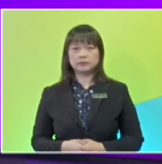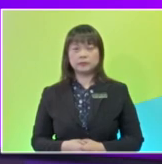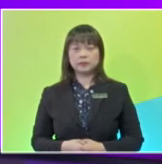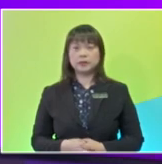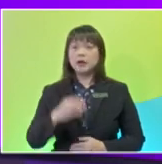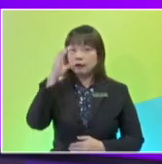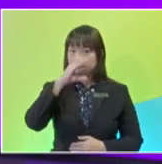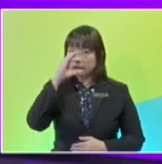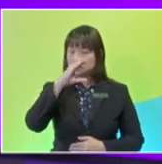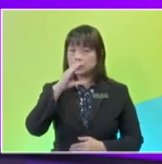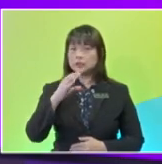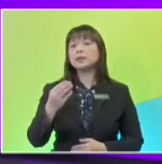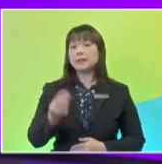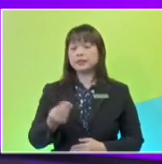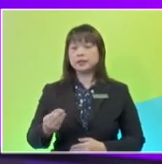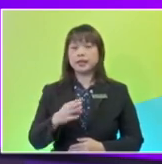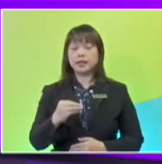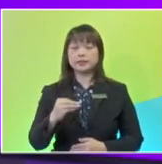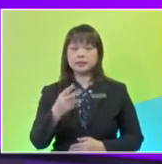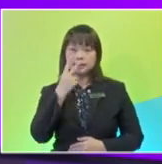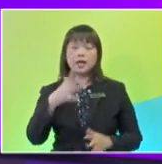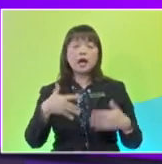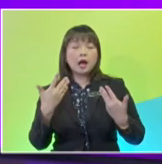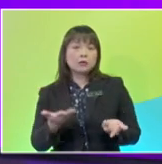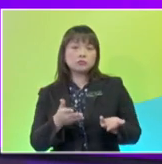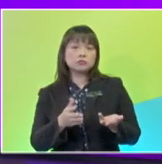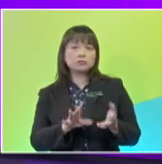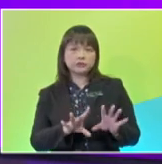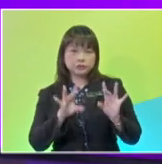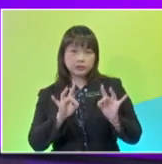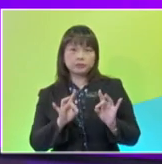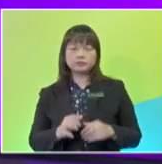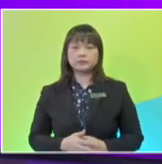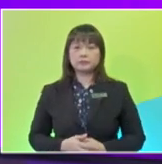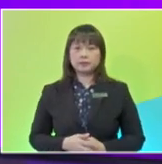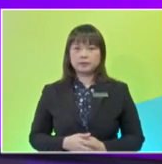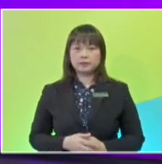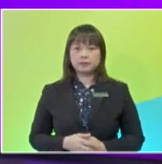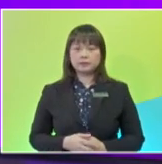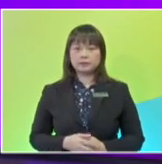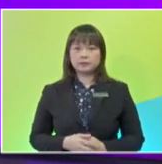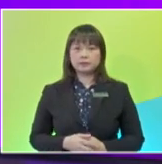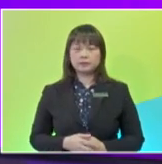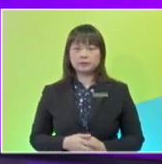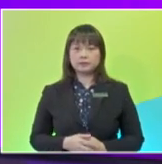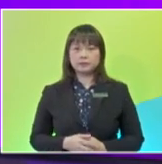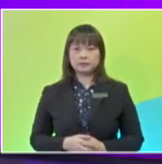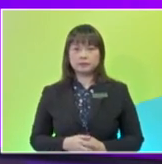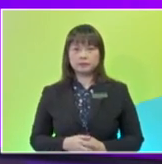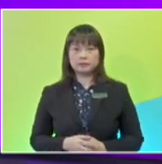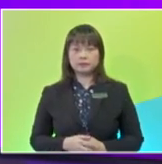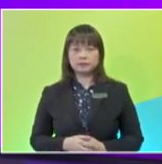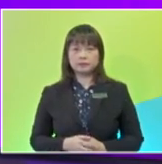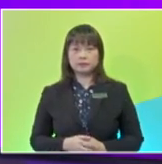paper clip, and see how you can attract or separate it using magnet, and see if it works. If it doesn't work, then we need to use hand pick, like